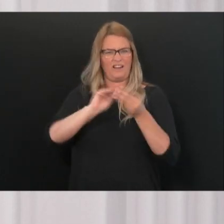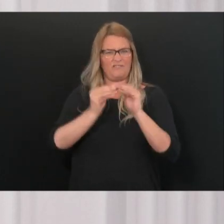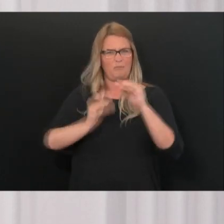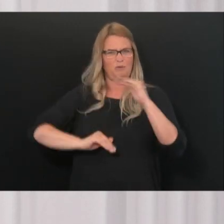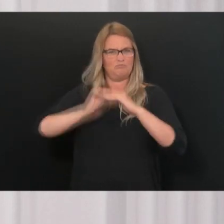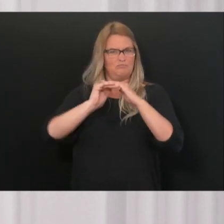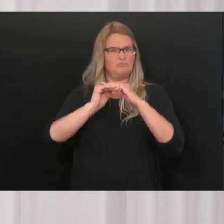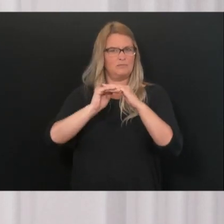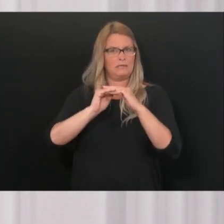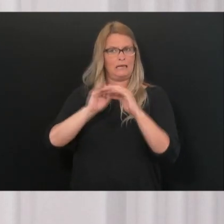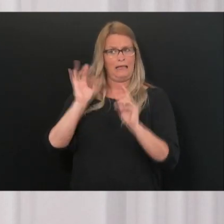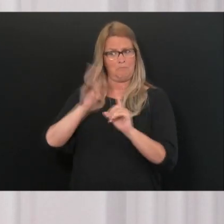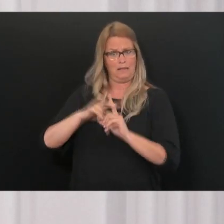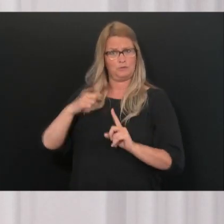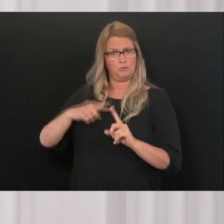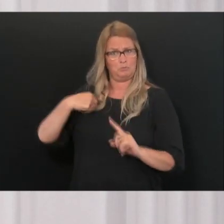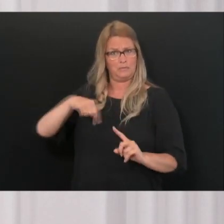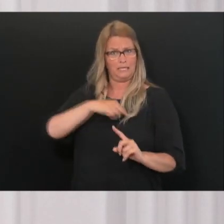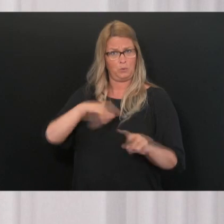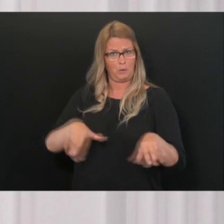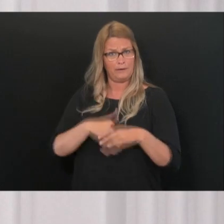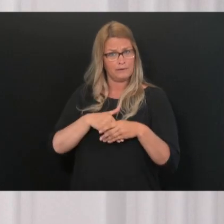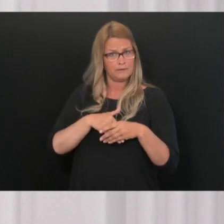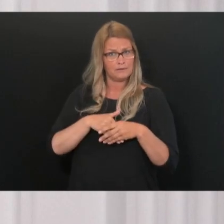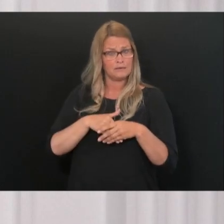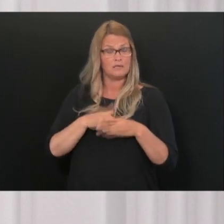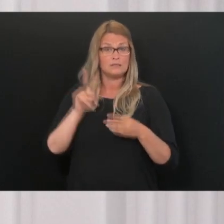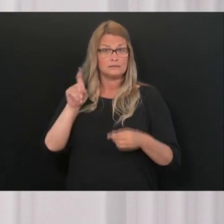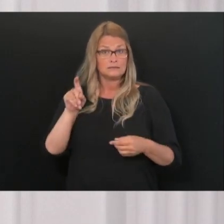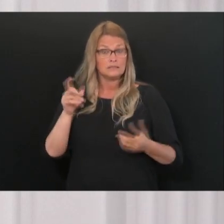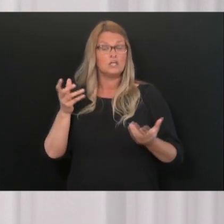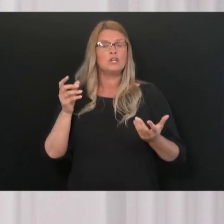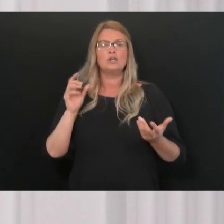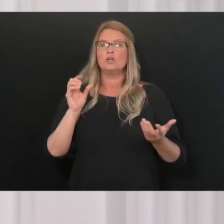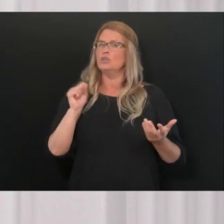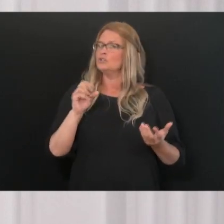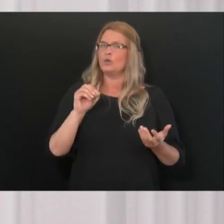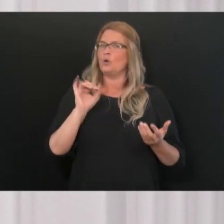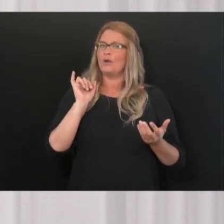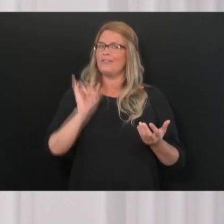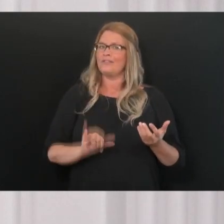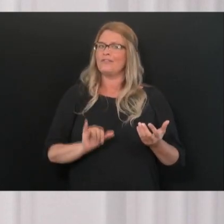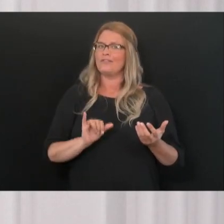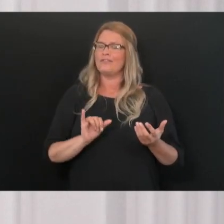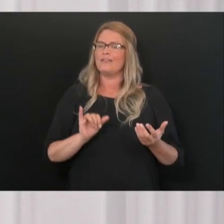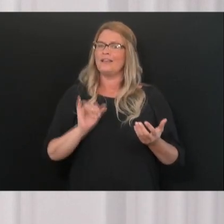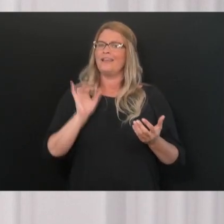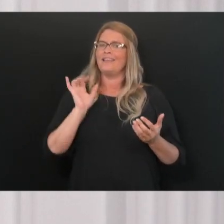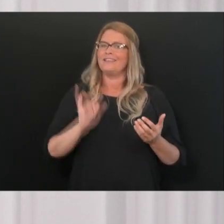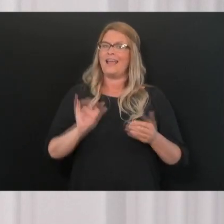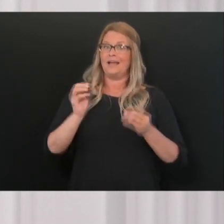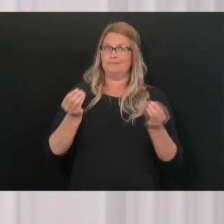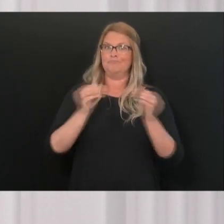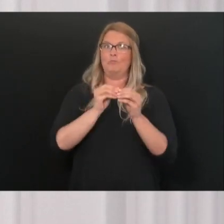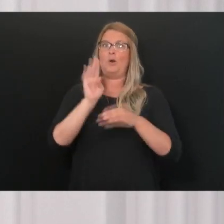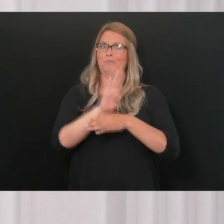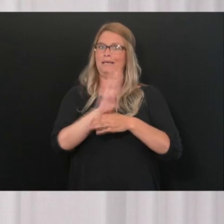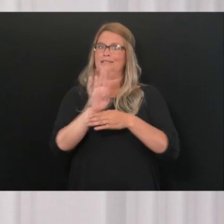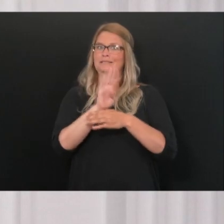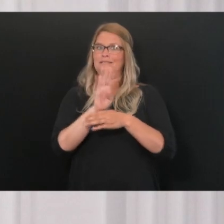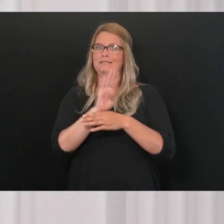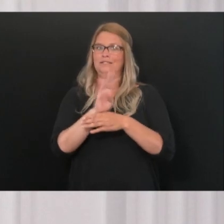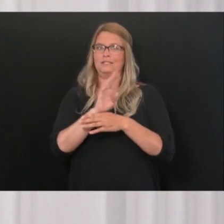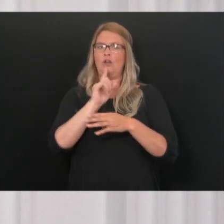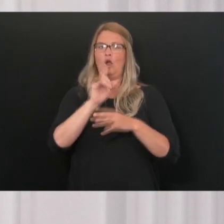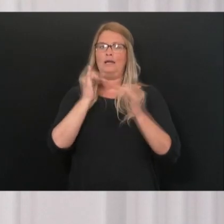those essential businesses that have been open, the public gathering has not really applied to them. So as more businesses are being relieved from